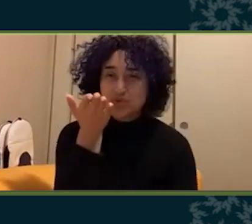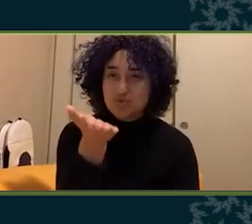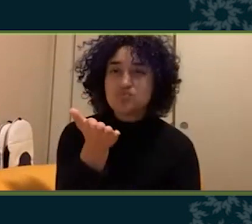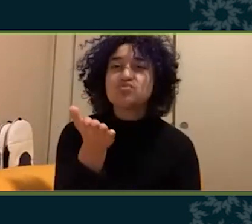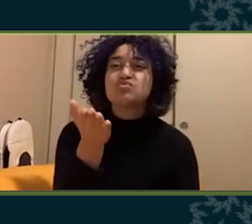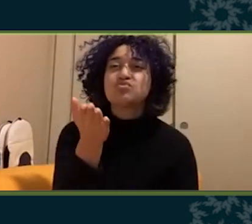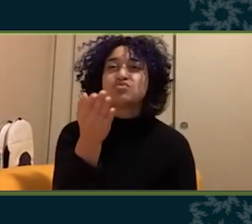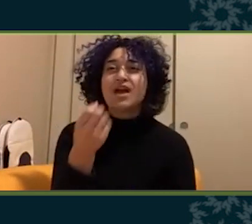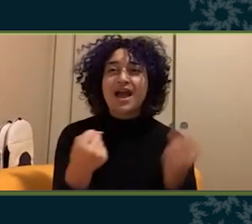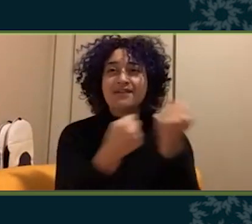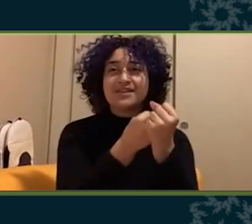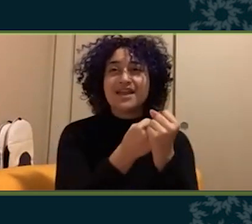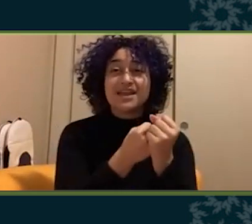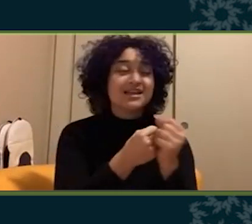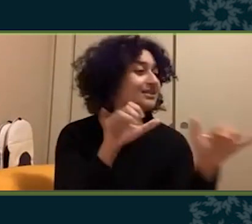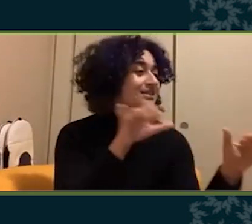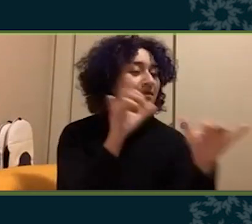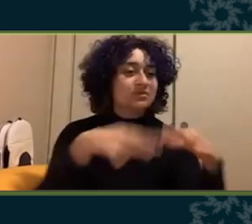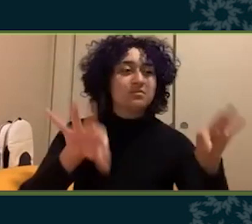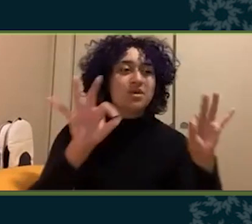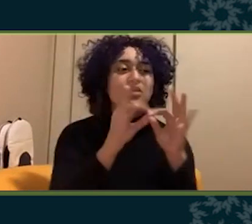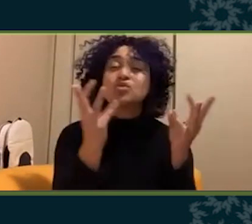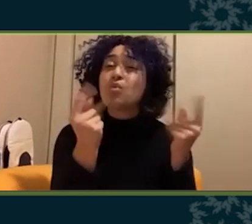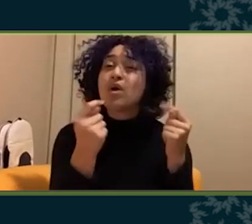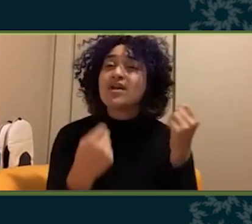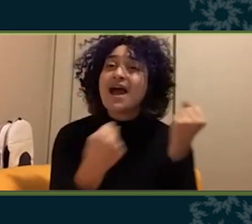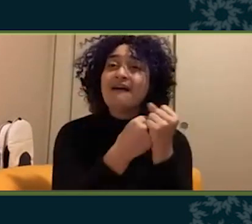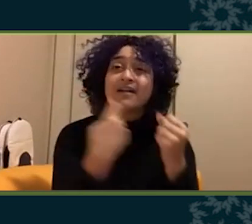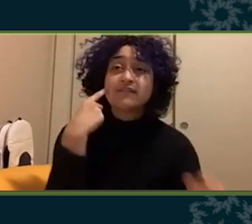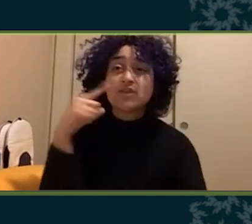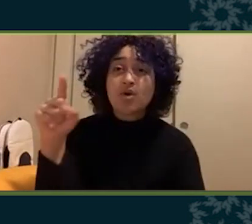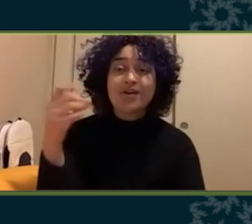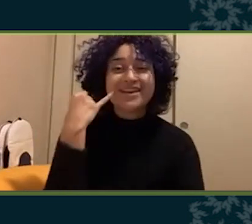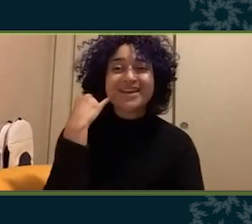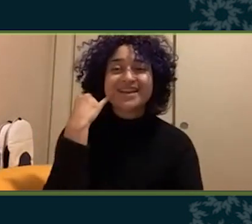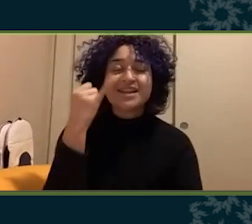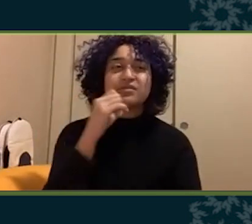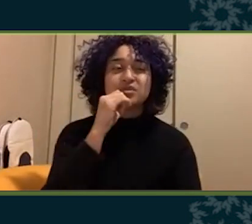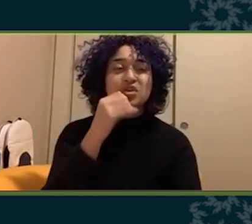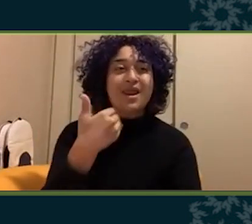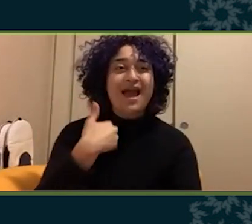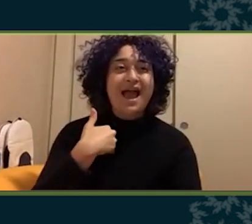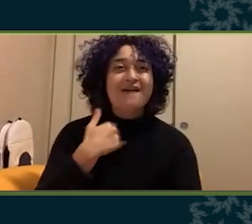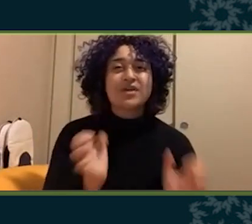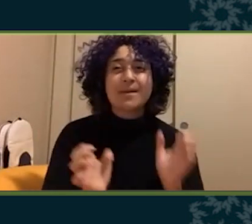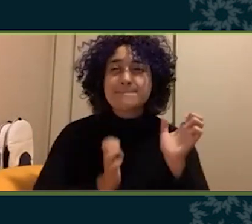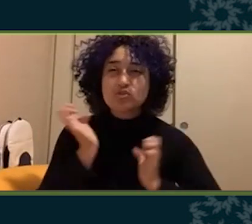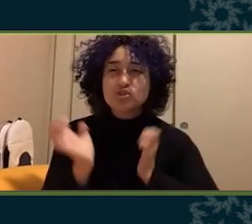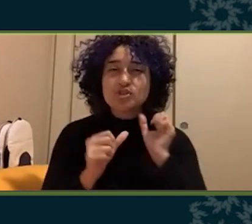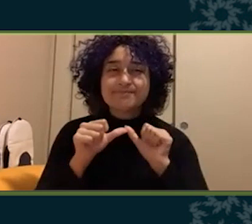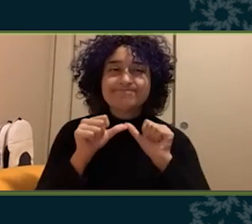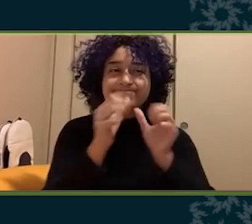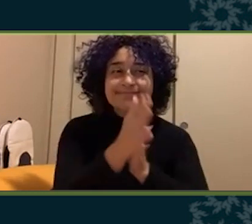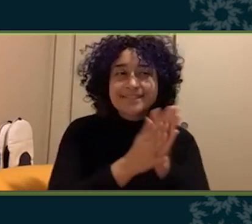as important as what you're advocating for. And if you don't have the emotional stamina to